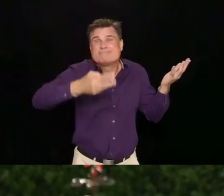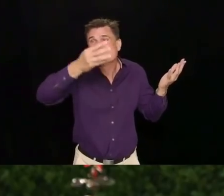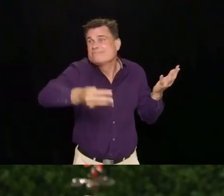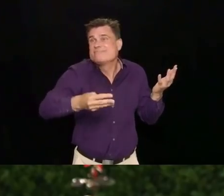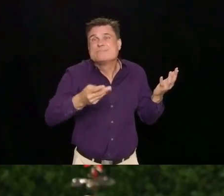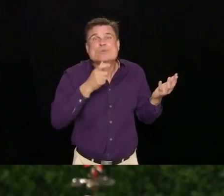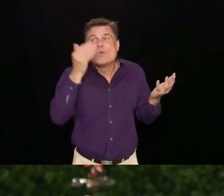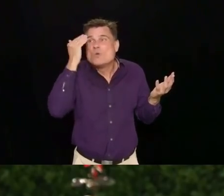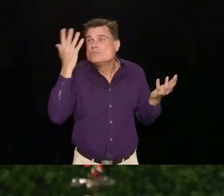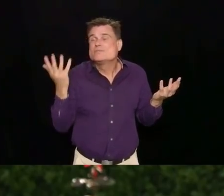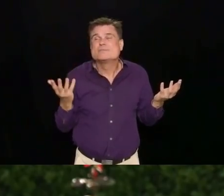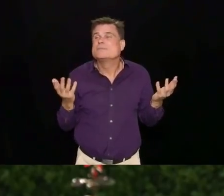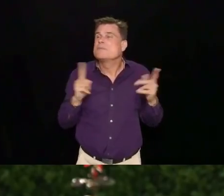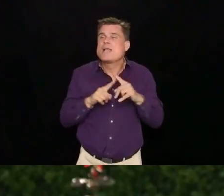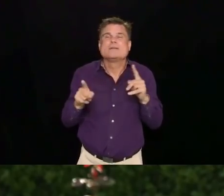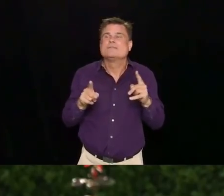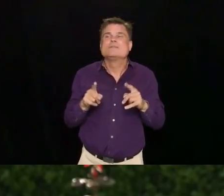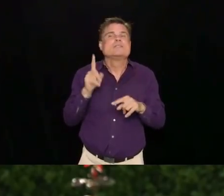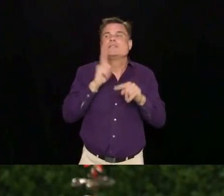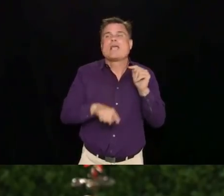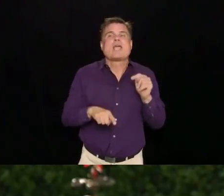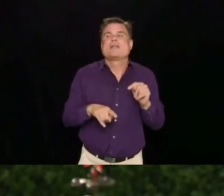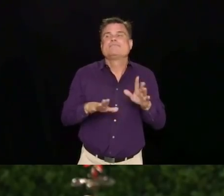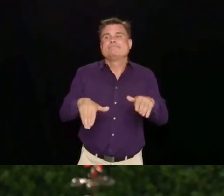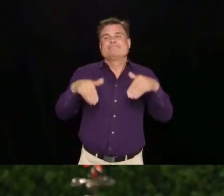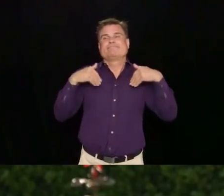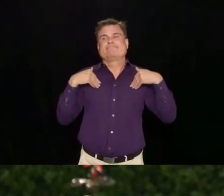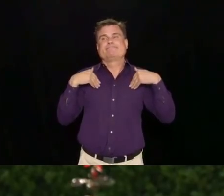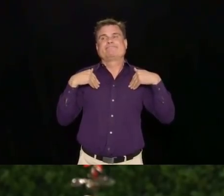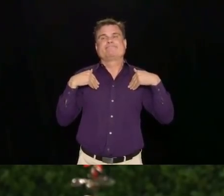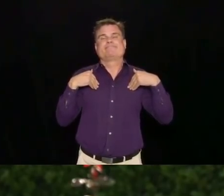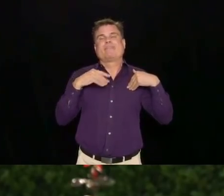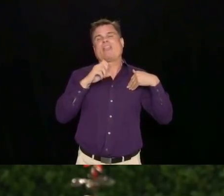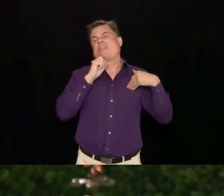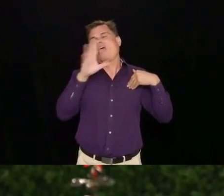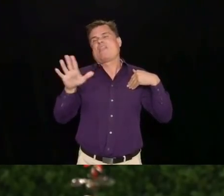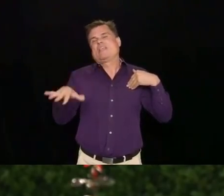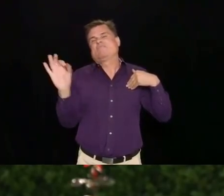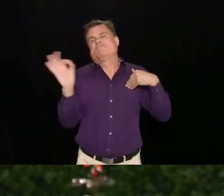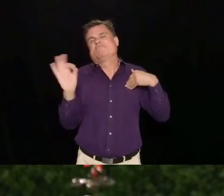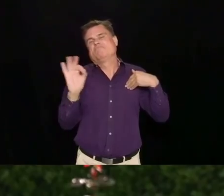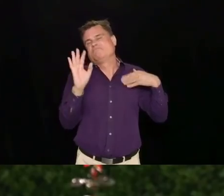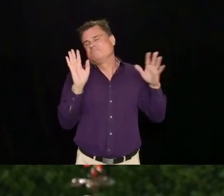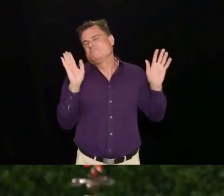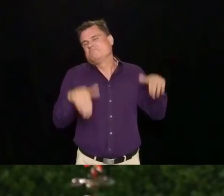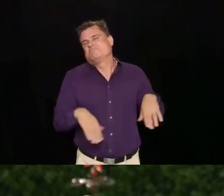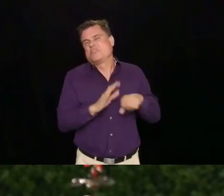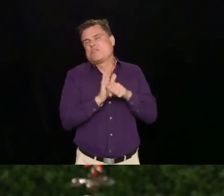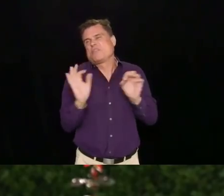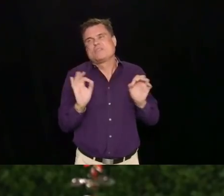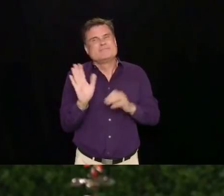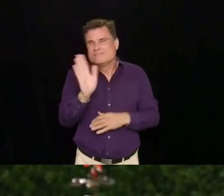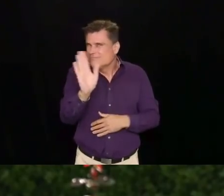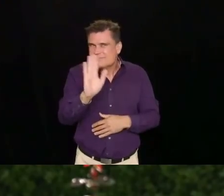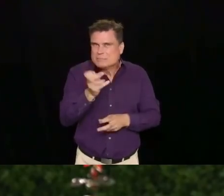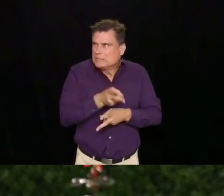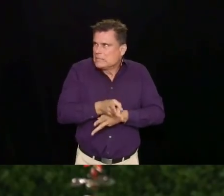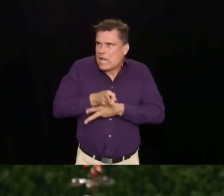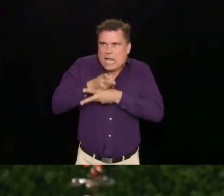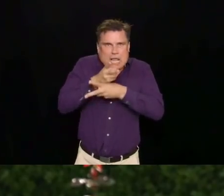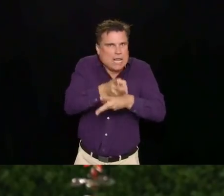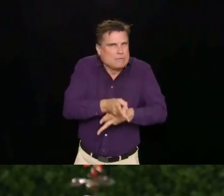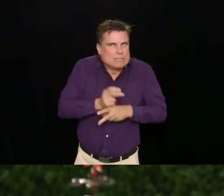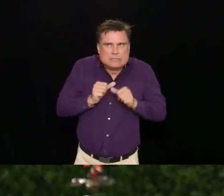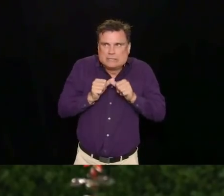become complacent. We can't ever become complacent. And that's especially important. You know, people want to, I understand, and there's